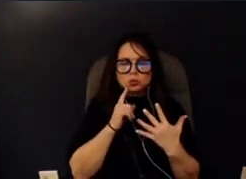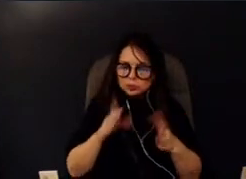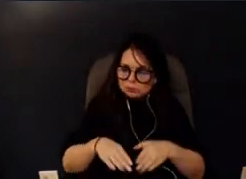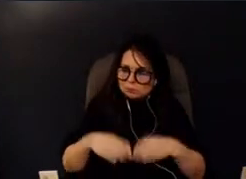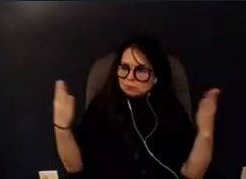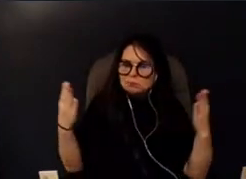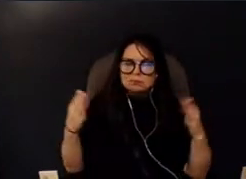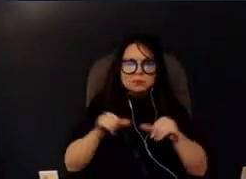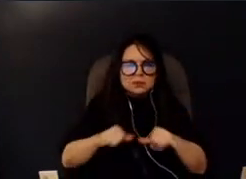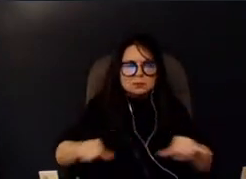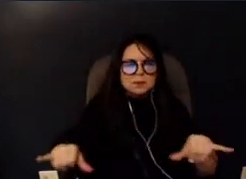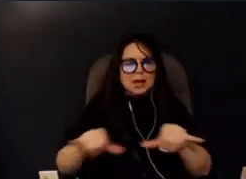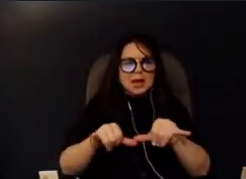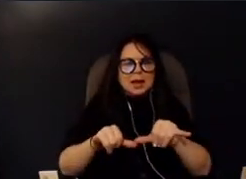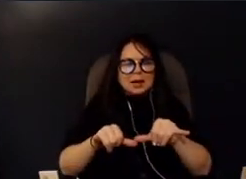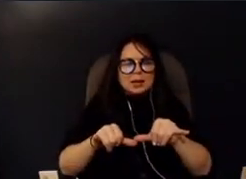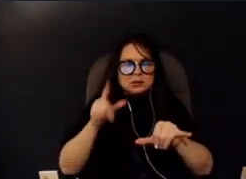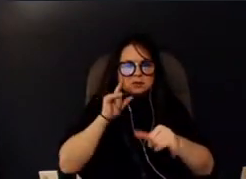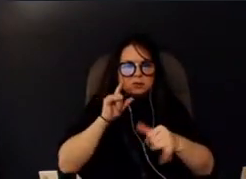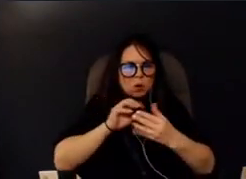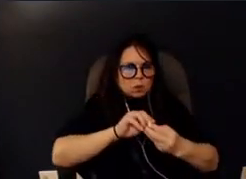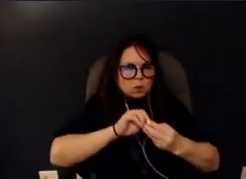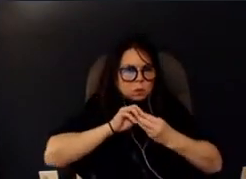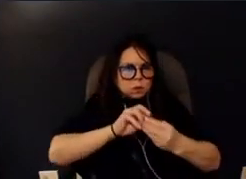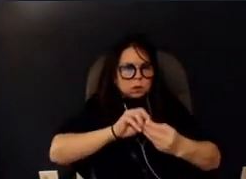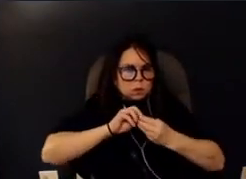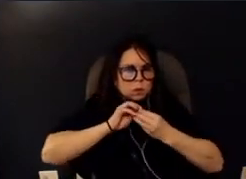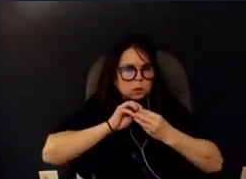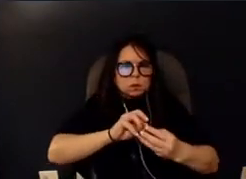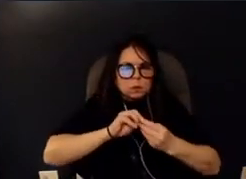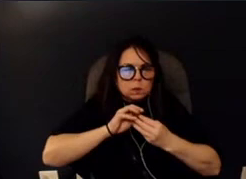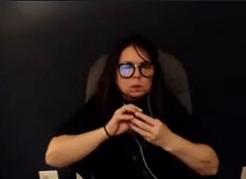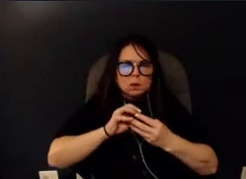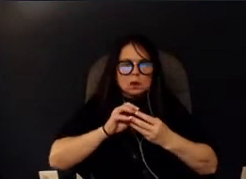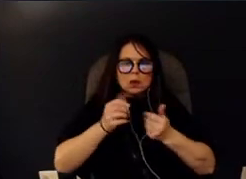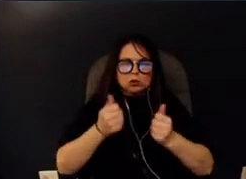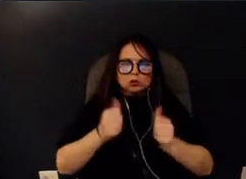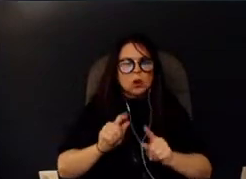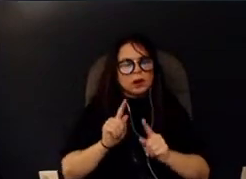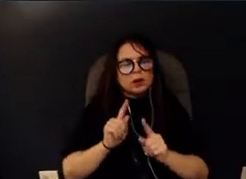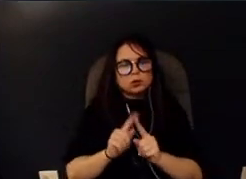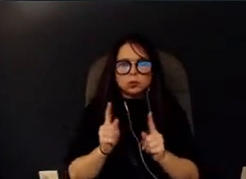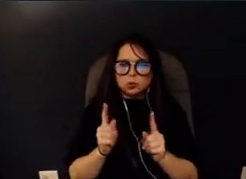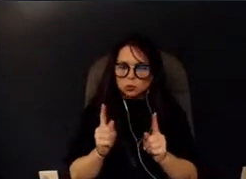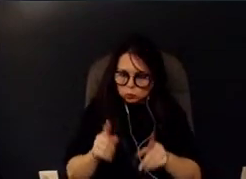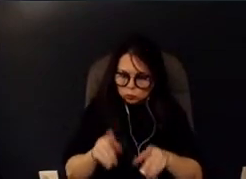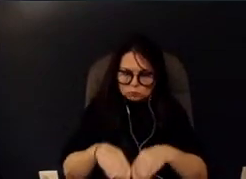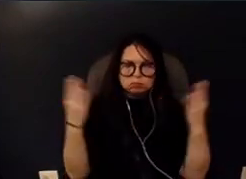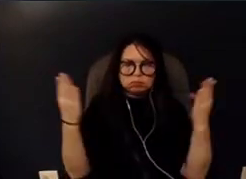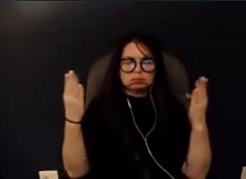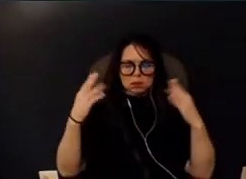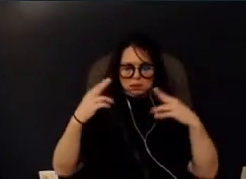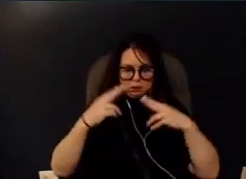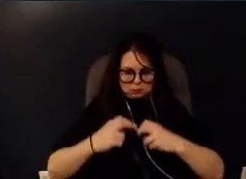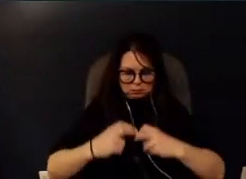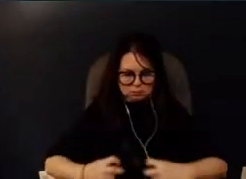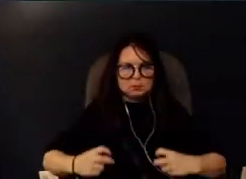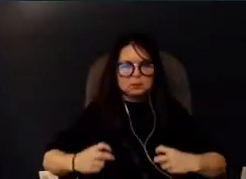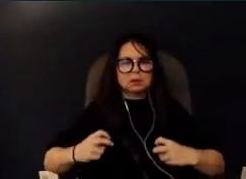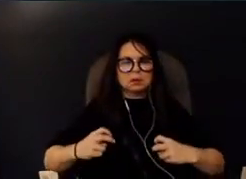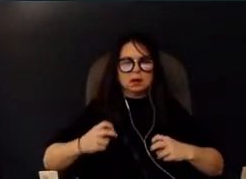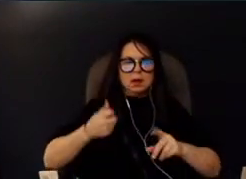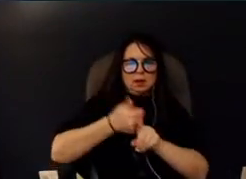to mature and unfold in their own hands and in their own language and in their own